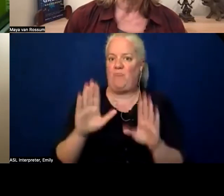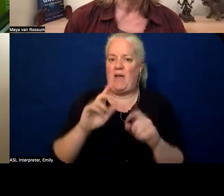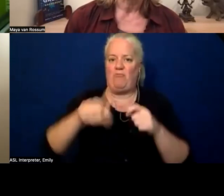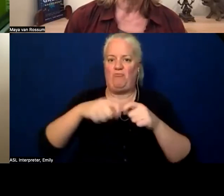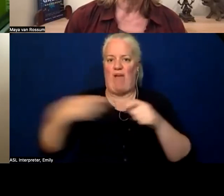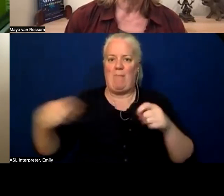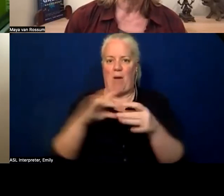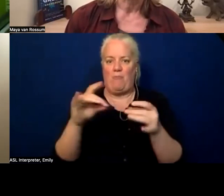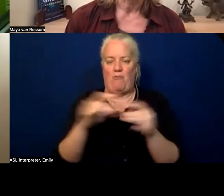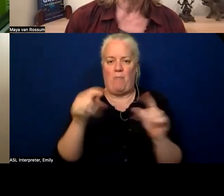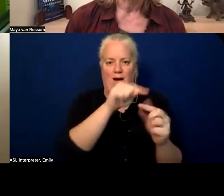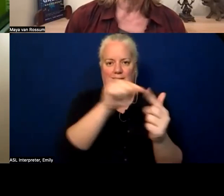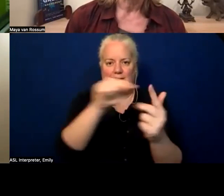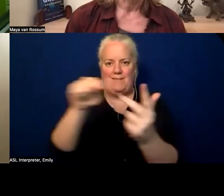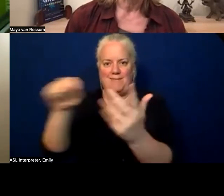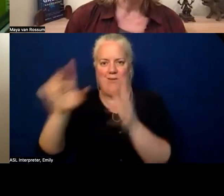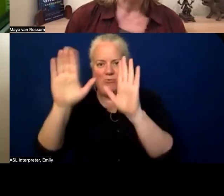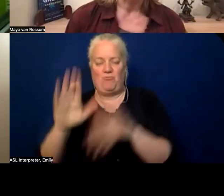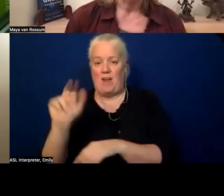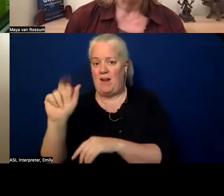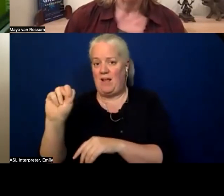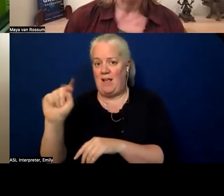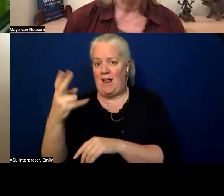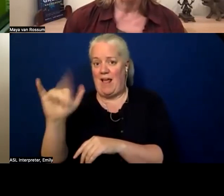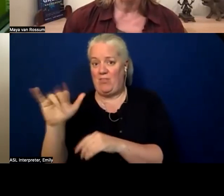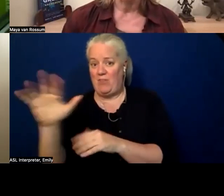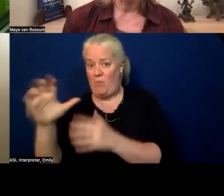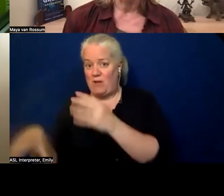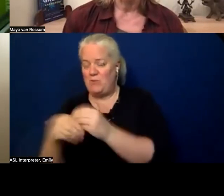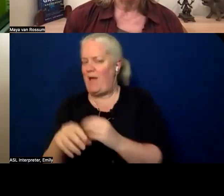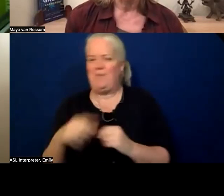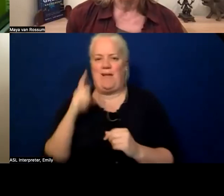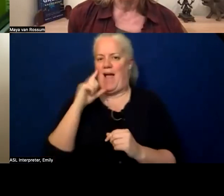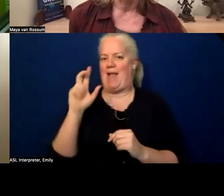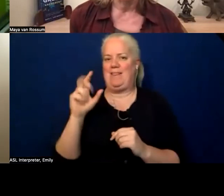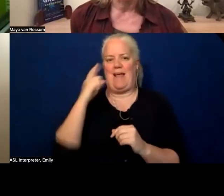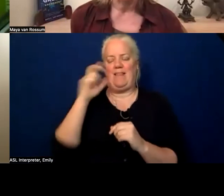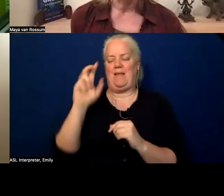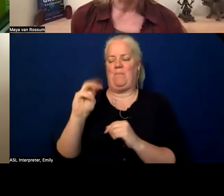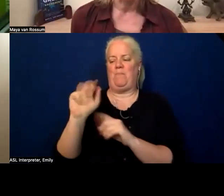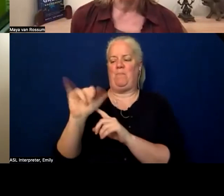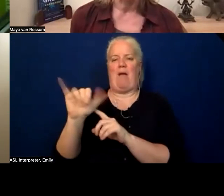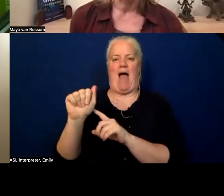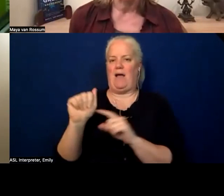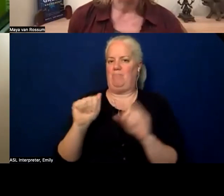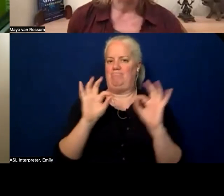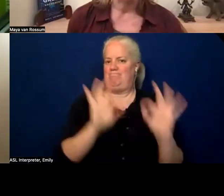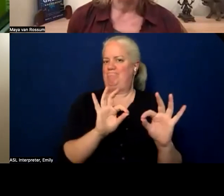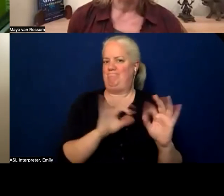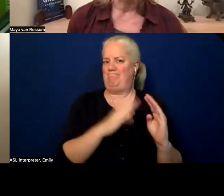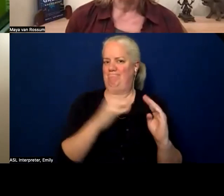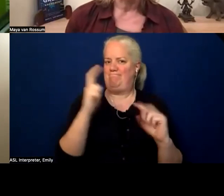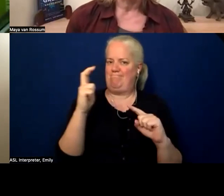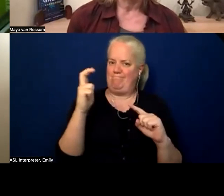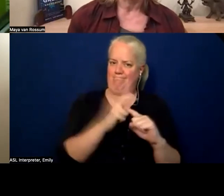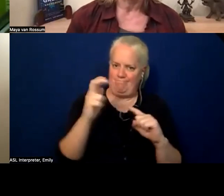No, I think Maya hit it out of the park, like as we hope Aaron Judge will be doing tomorrow. Yeah, it's super